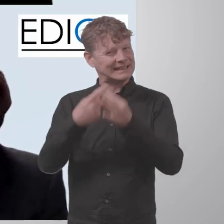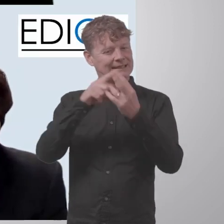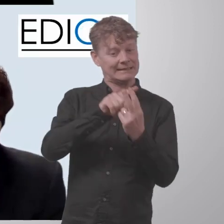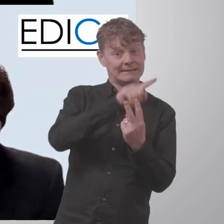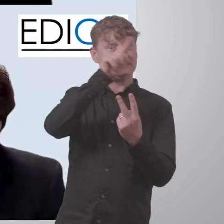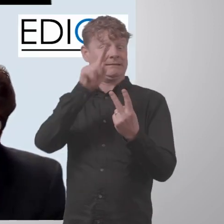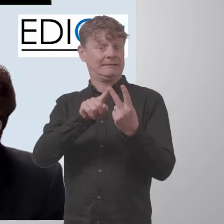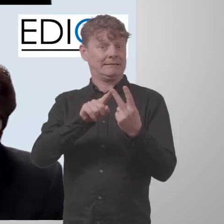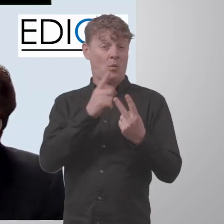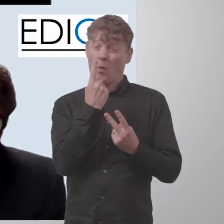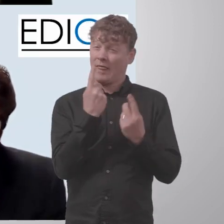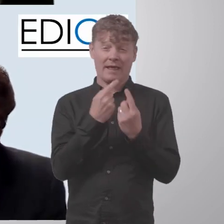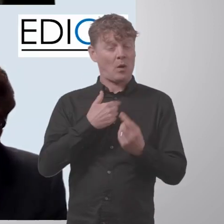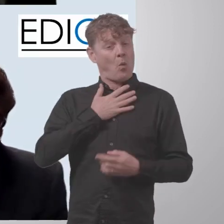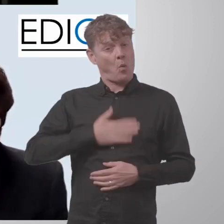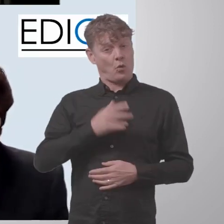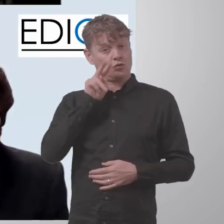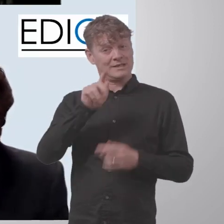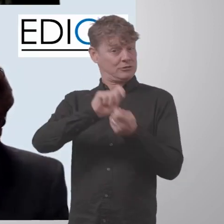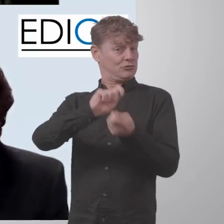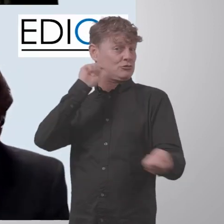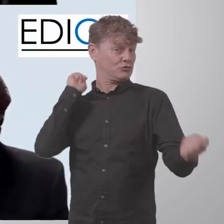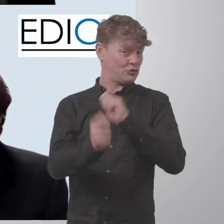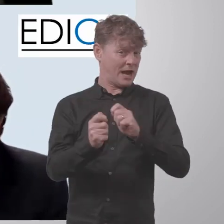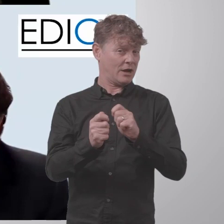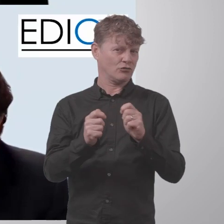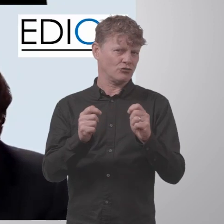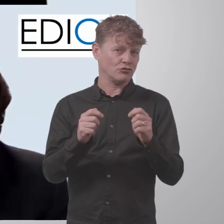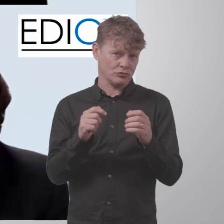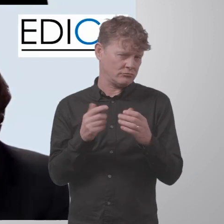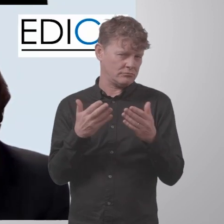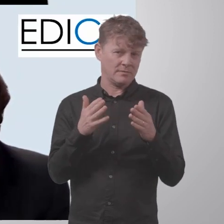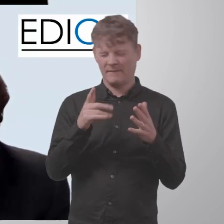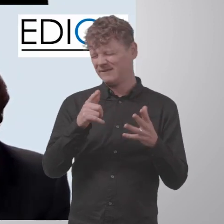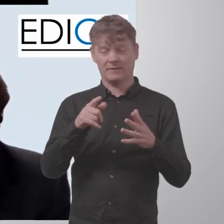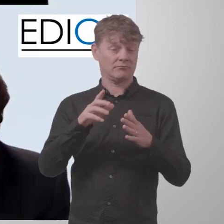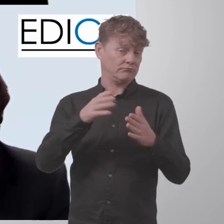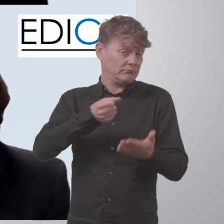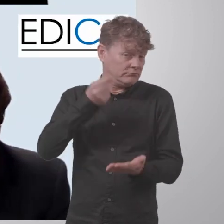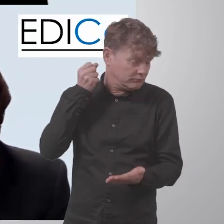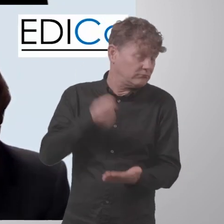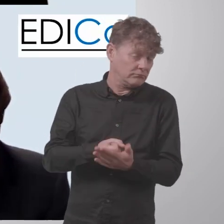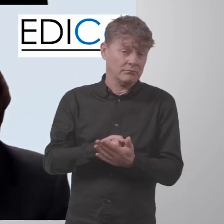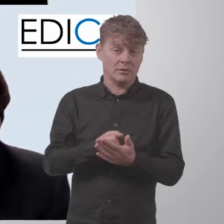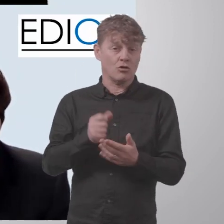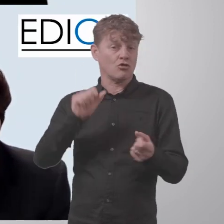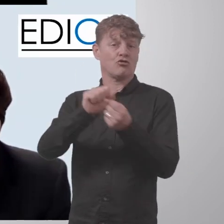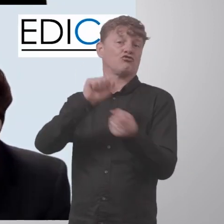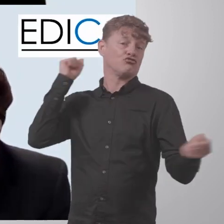all, in the broadest sense, is a fundamental reform of how the employment relationship